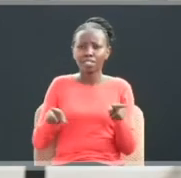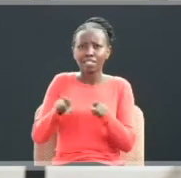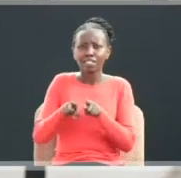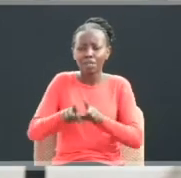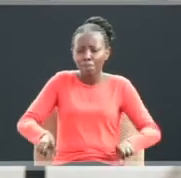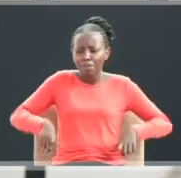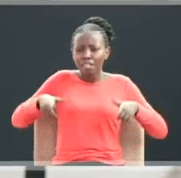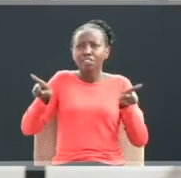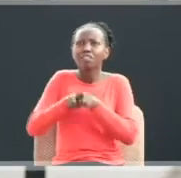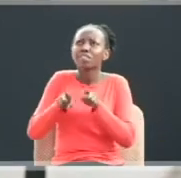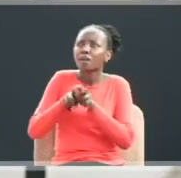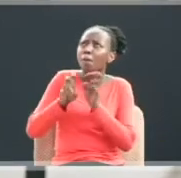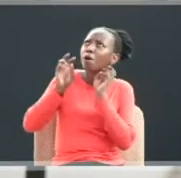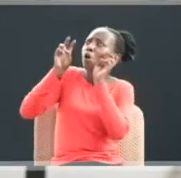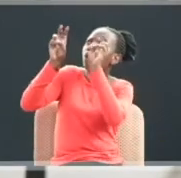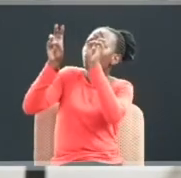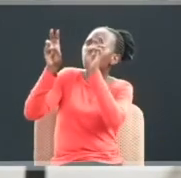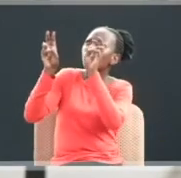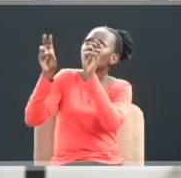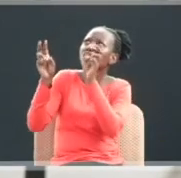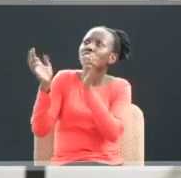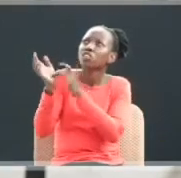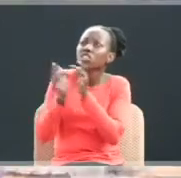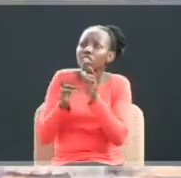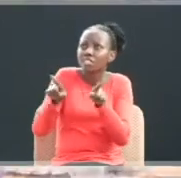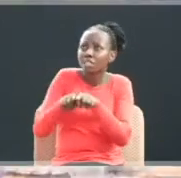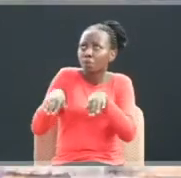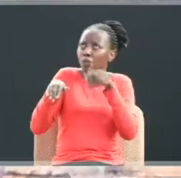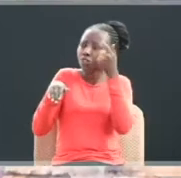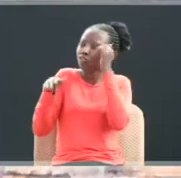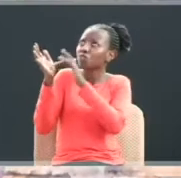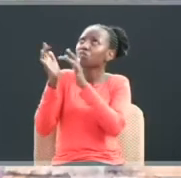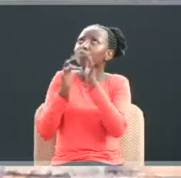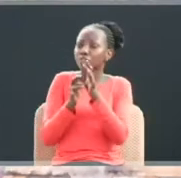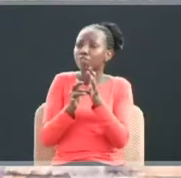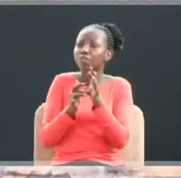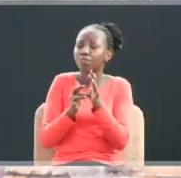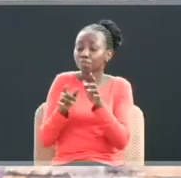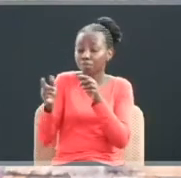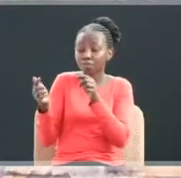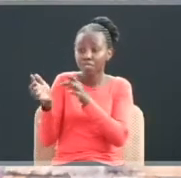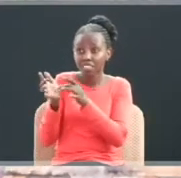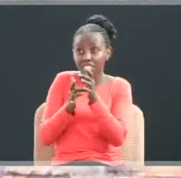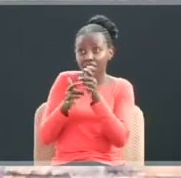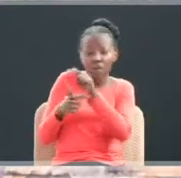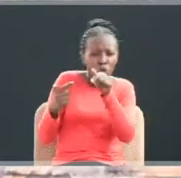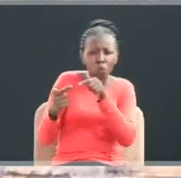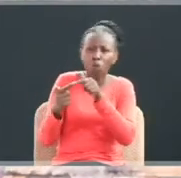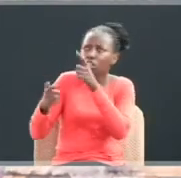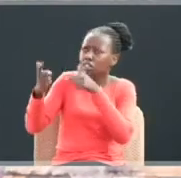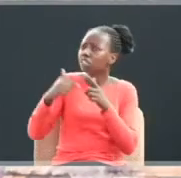Lord by looking up, anxiously waiting for the Lord. Jesus, when are you